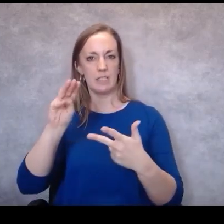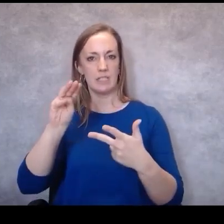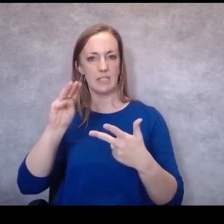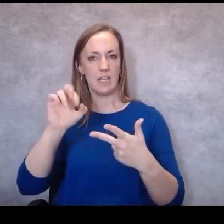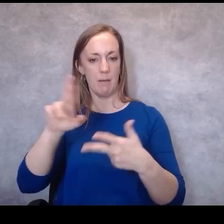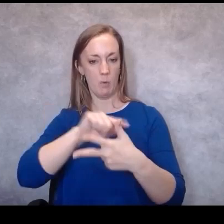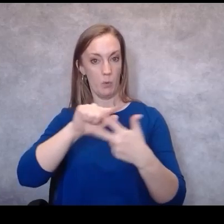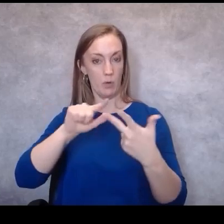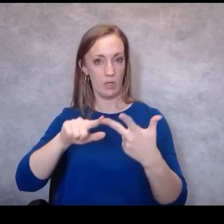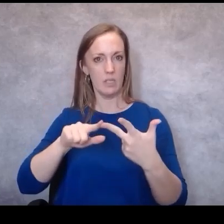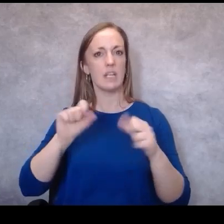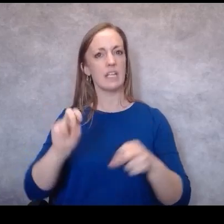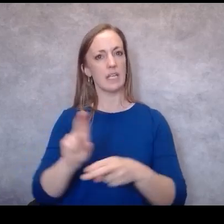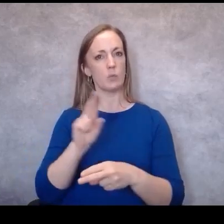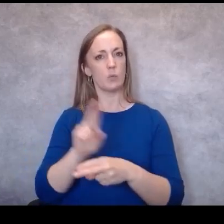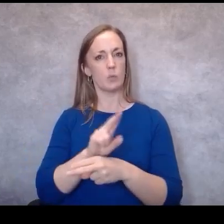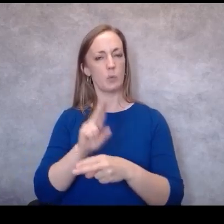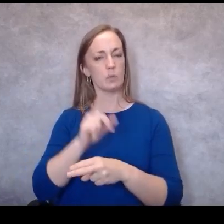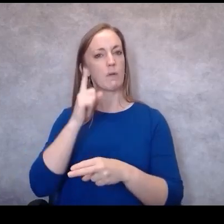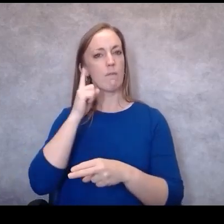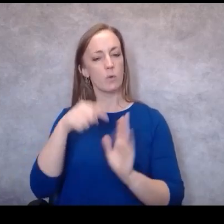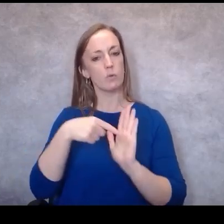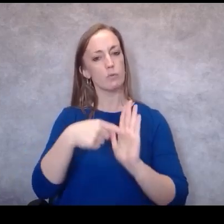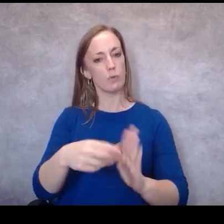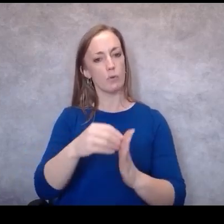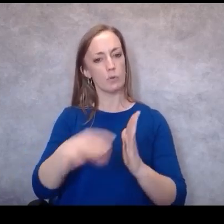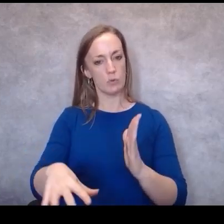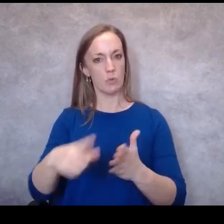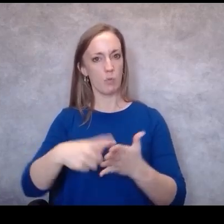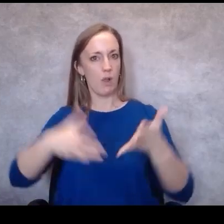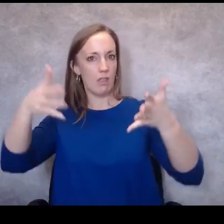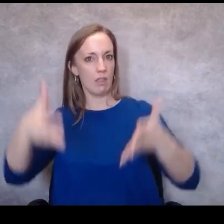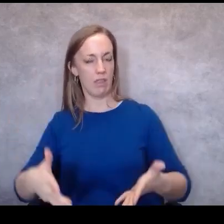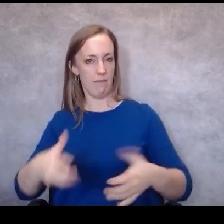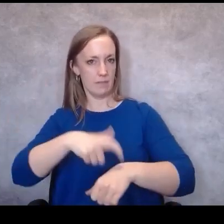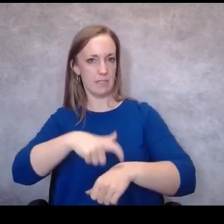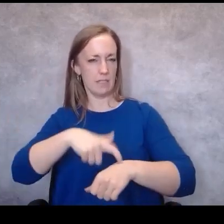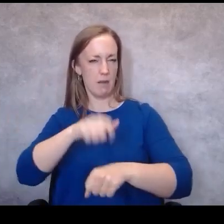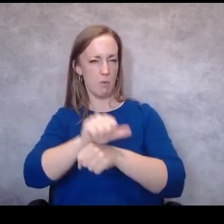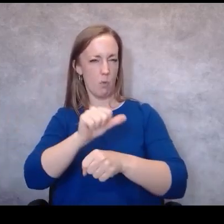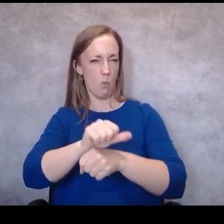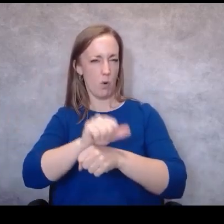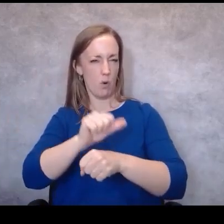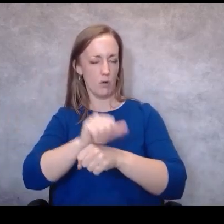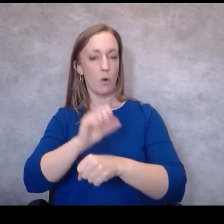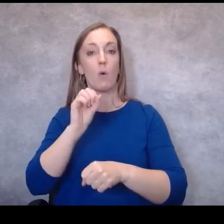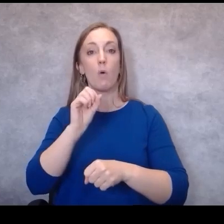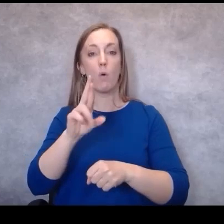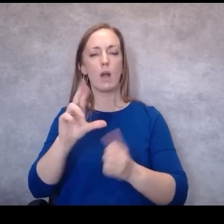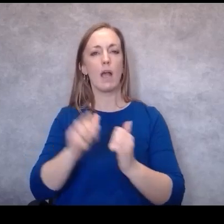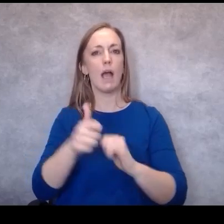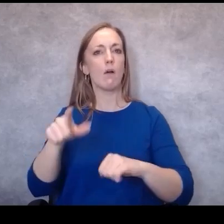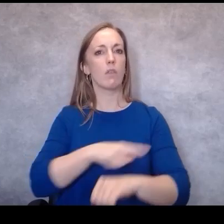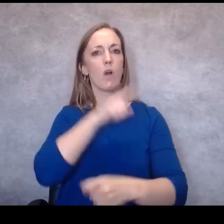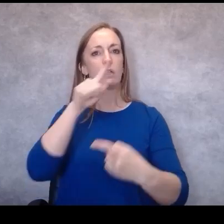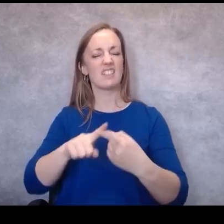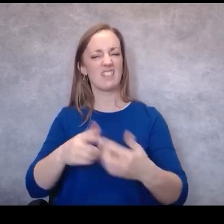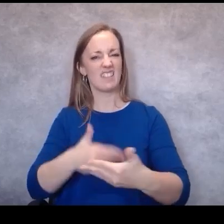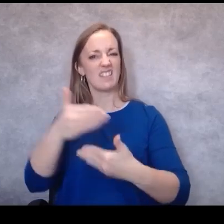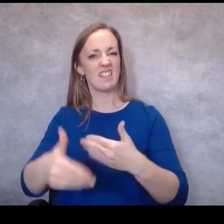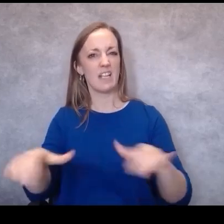give students a visual of how much time is left to complete work or the length of time until the next activity.